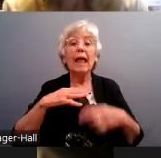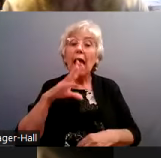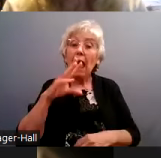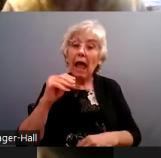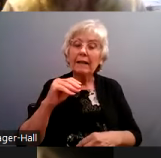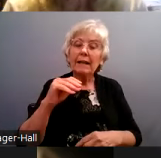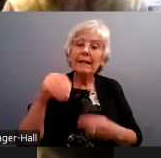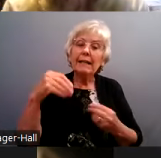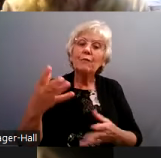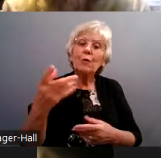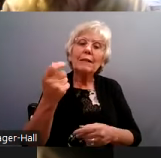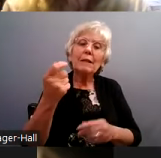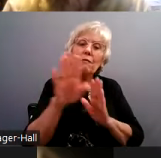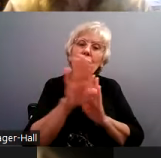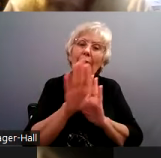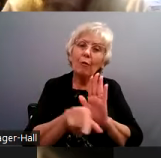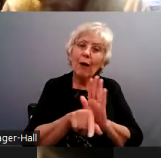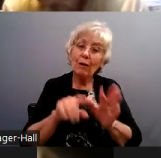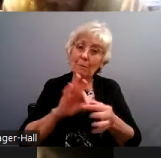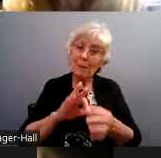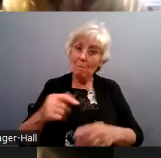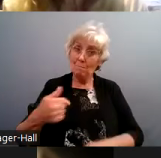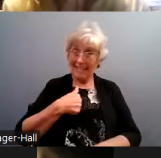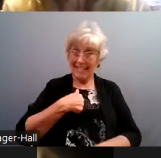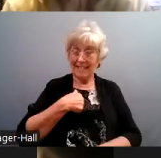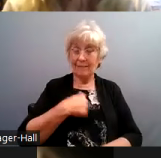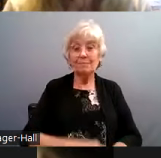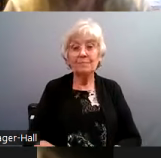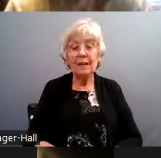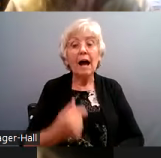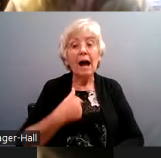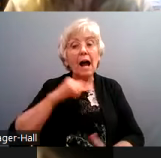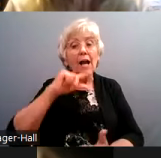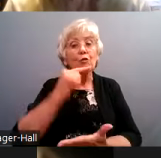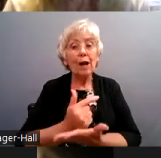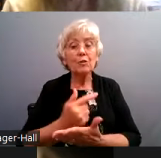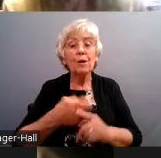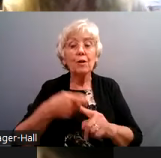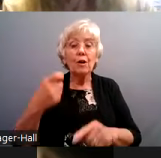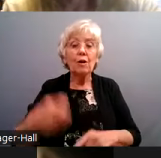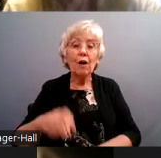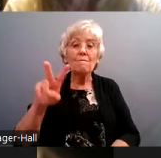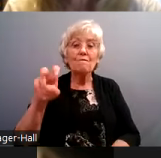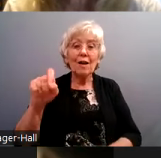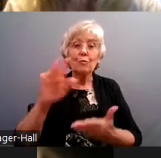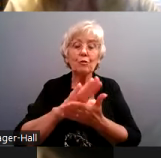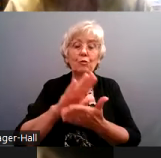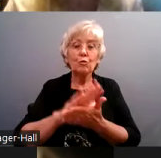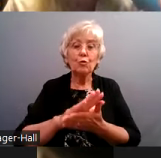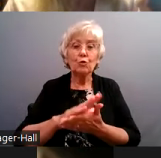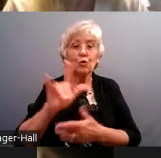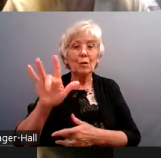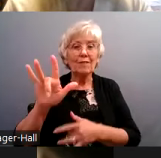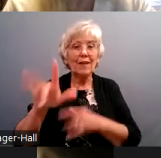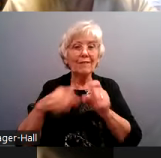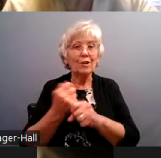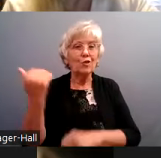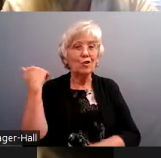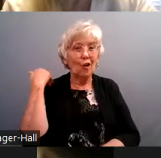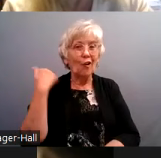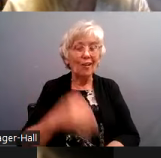just a teeny bit of background on me, I graduated from veterinary school 25 years ago. So I've